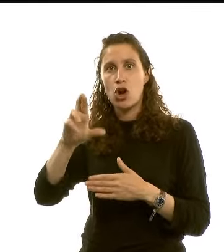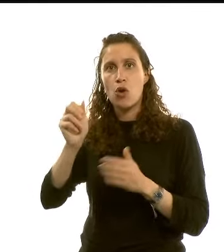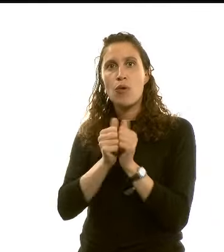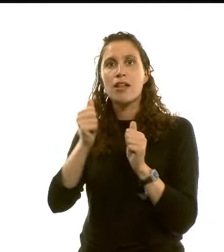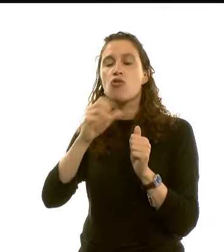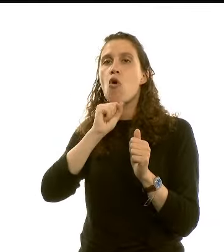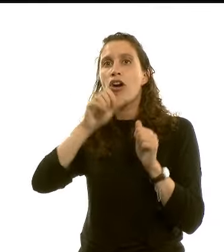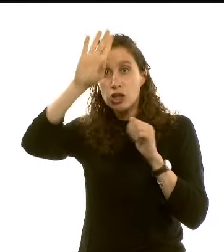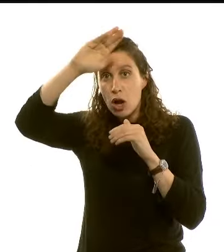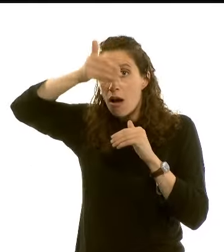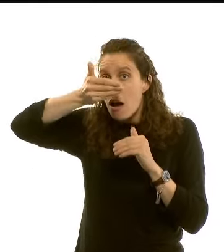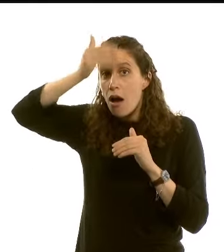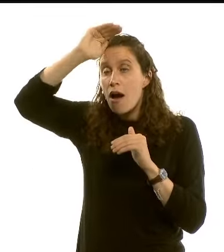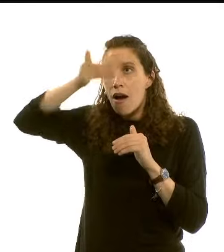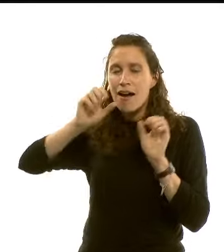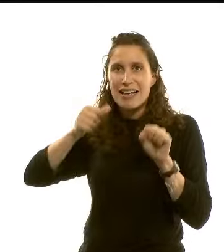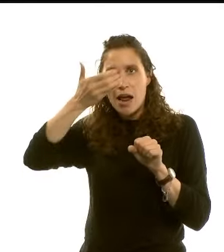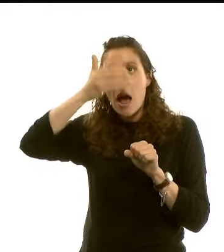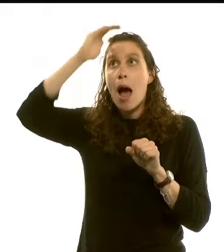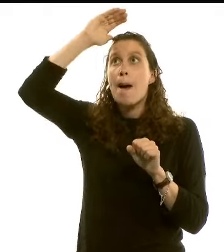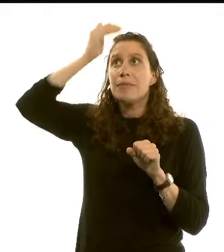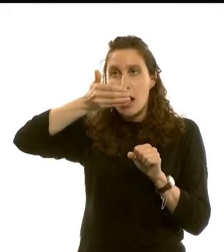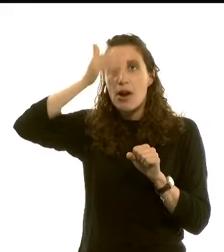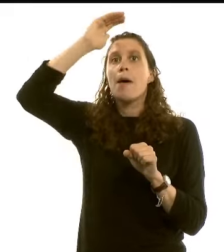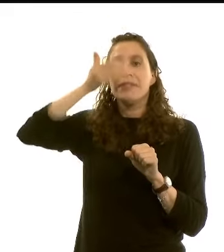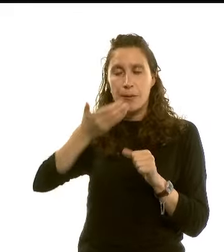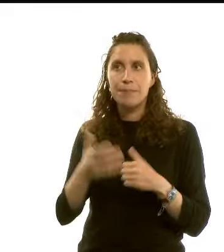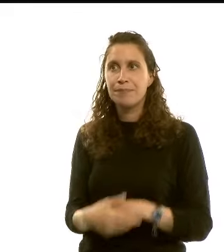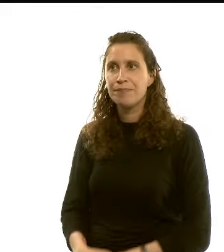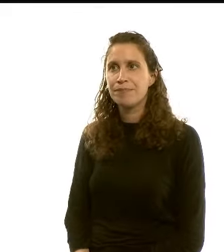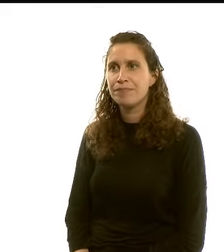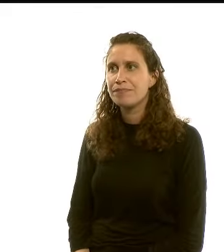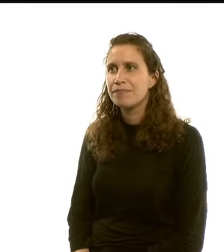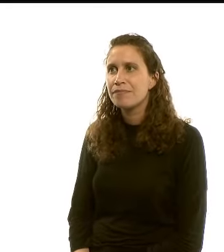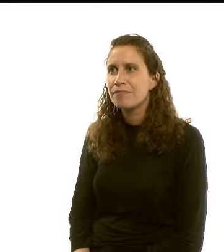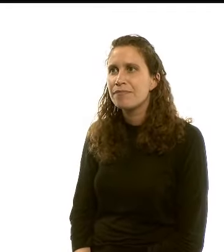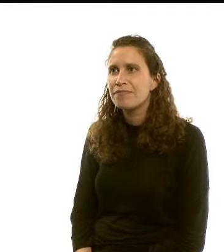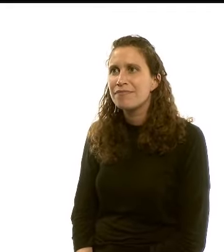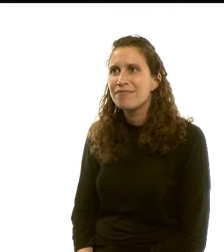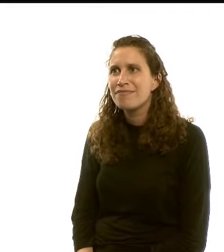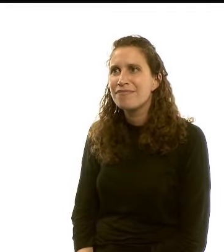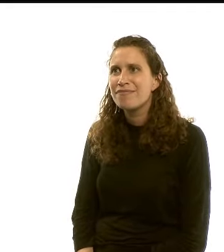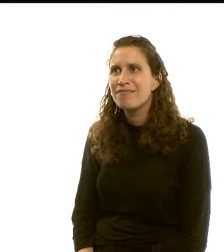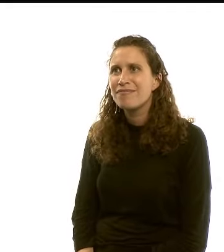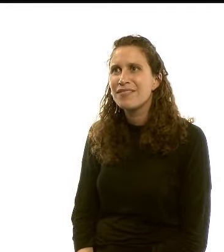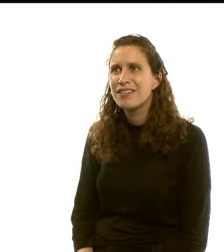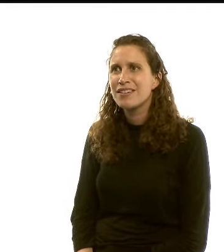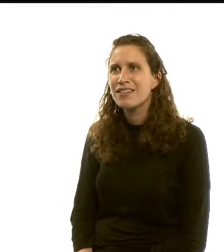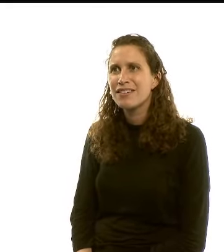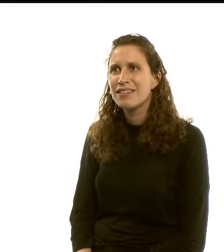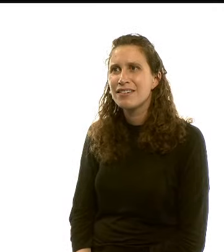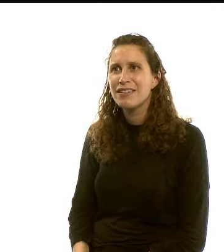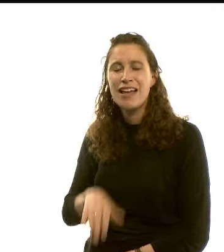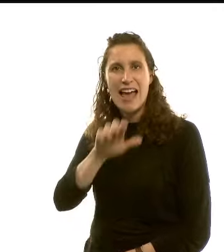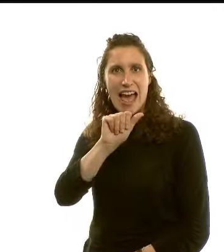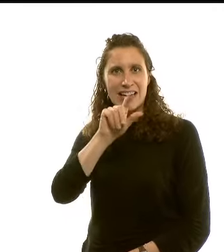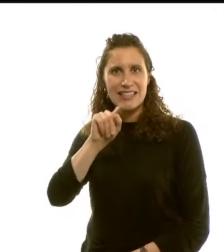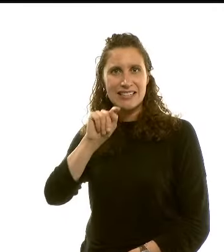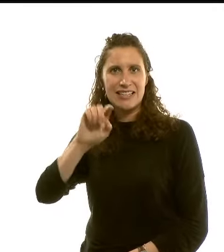flip up and down. Very cool. And now, Michael, can you tell us about this thing? Yep. Well, that's the very heavily armored